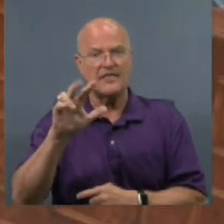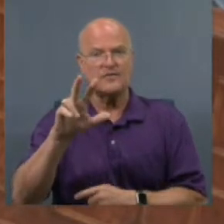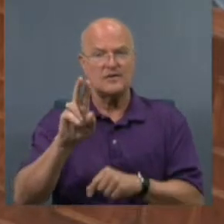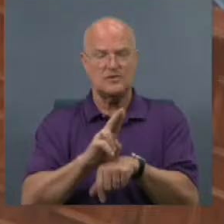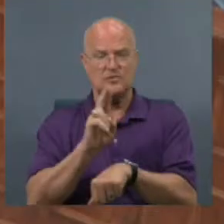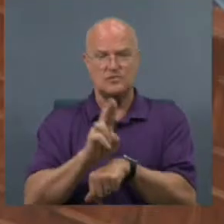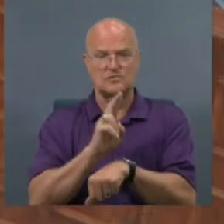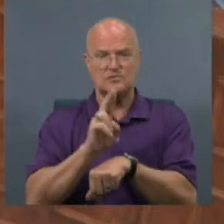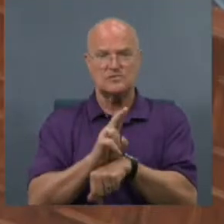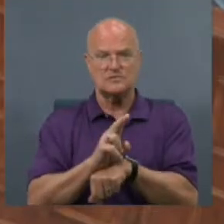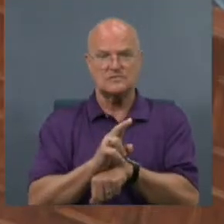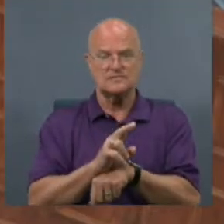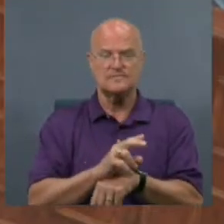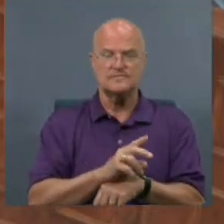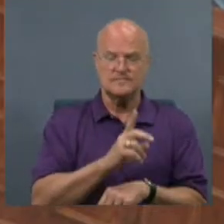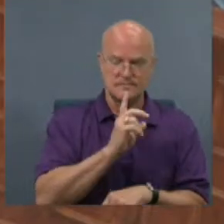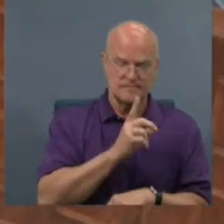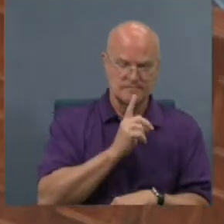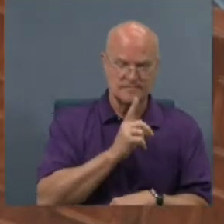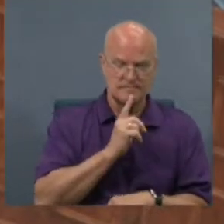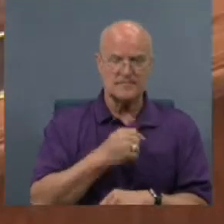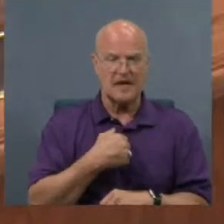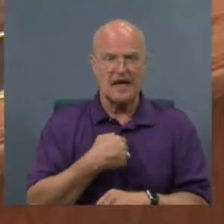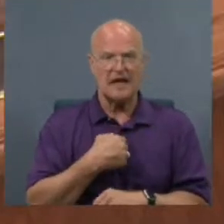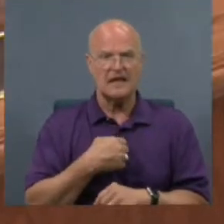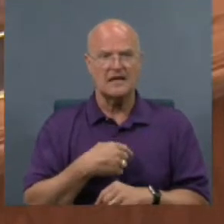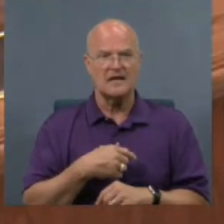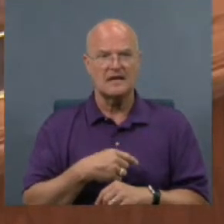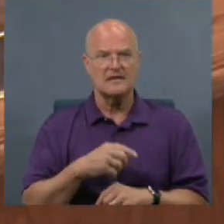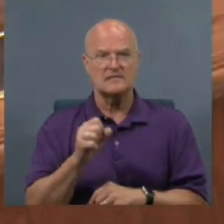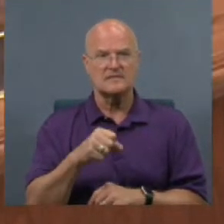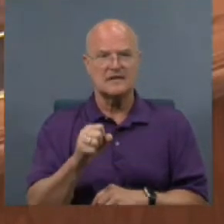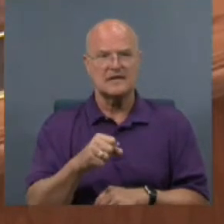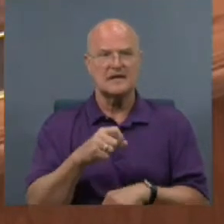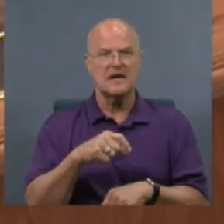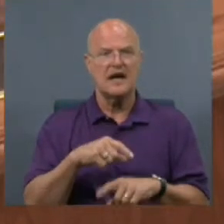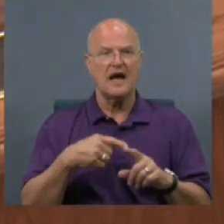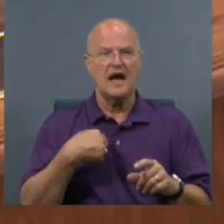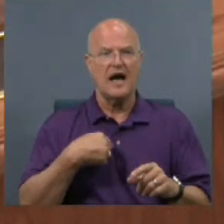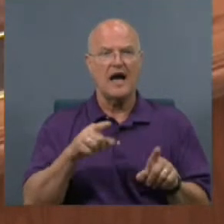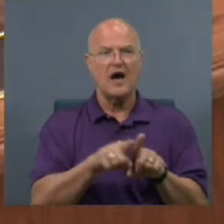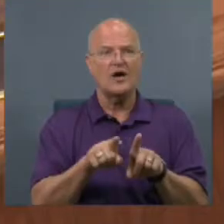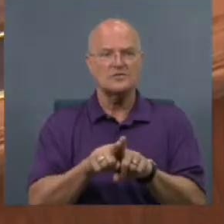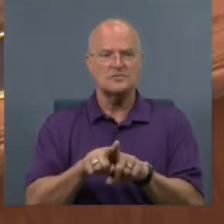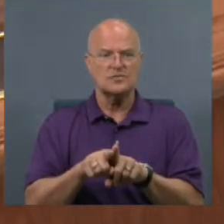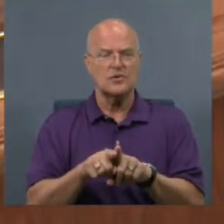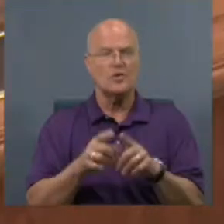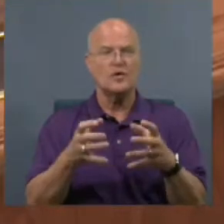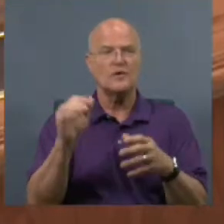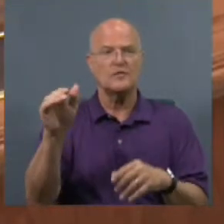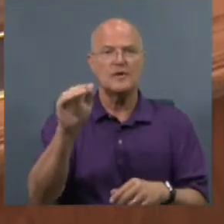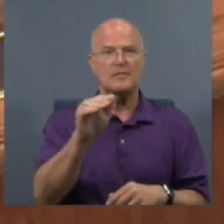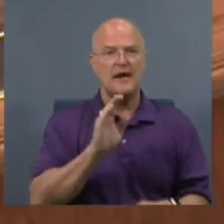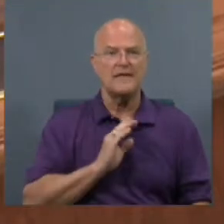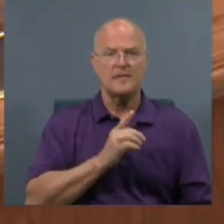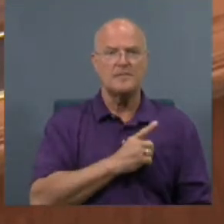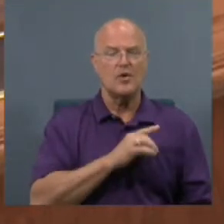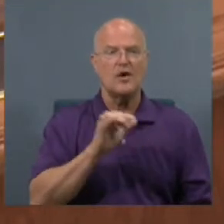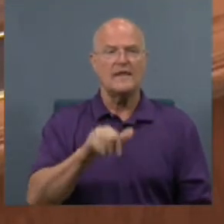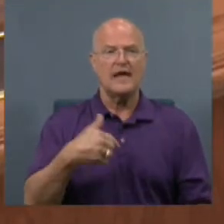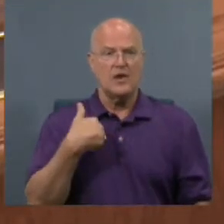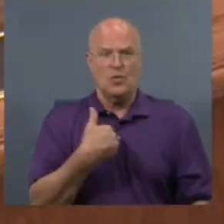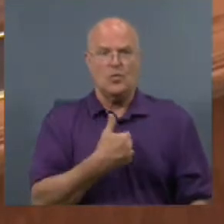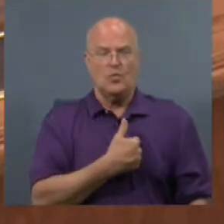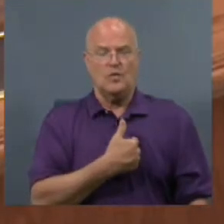use. true, it yeah. I would, think there but could be otherwise it wouldn't. yeah, Okay. times. But I also just want to remind this board that,